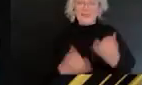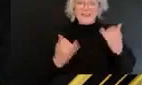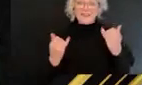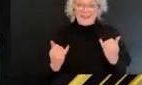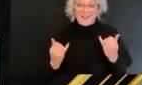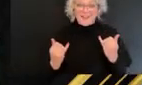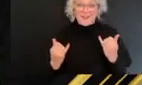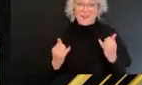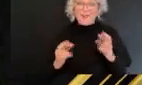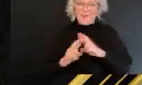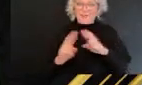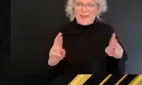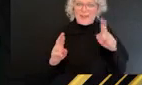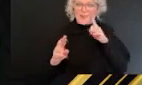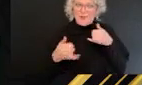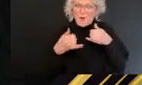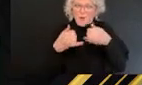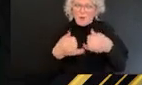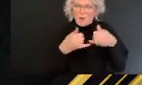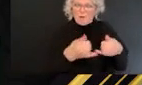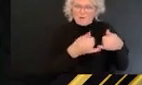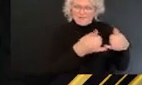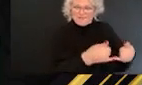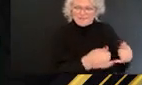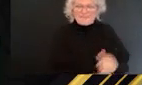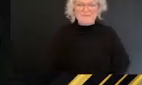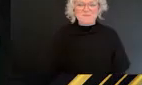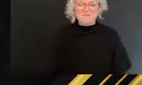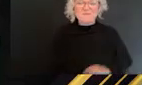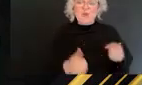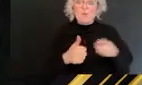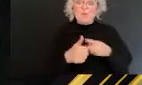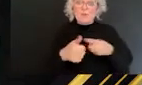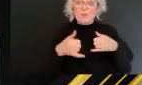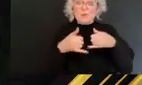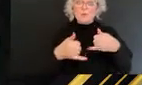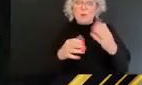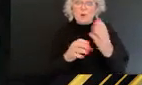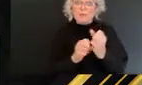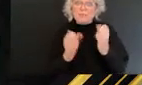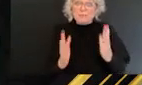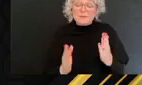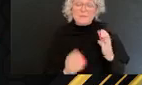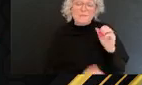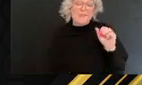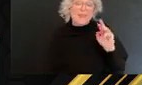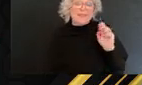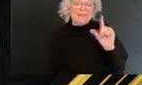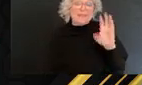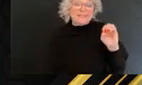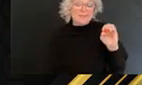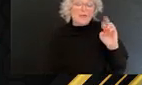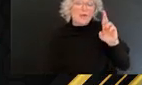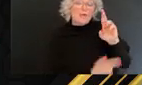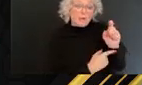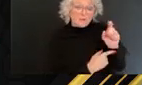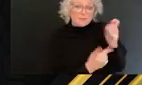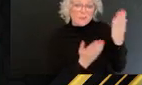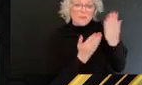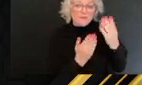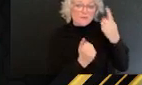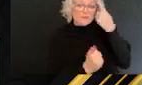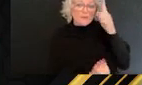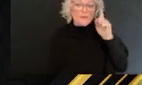Now let's move on to the award portion of the evening. Our first award recipient is Accessible Pharmacy Services for the